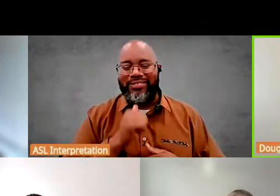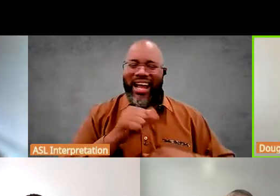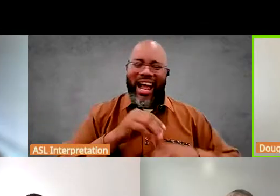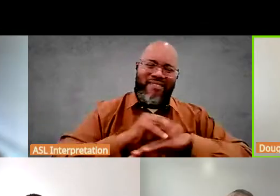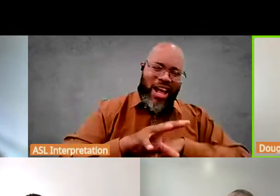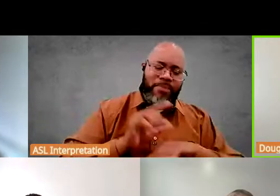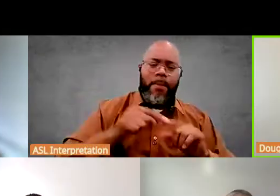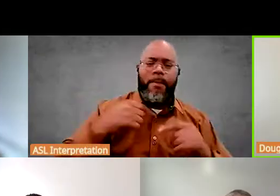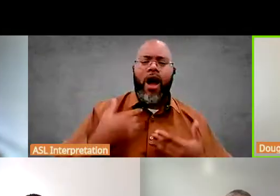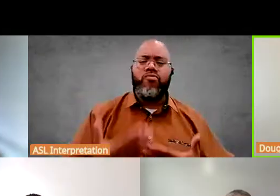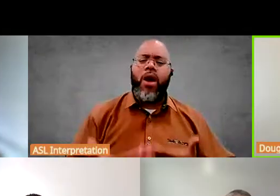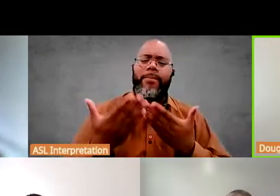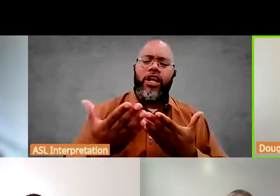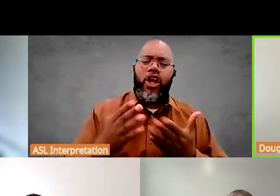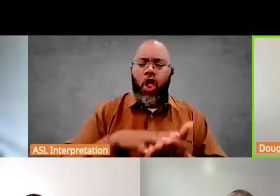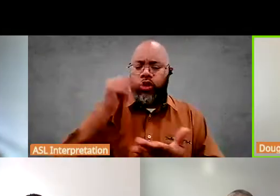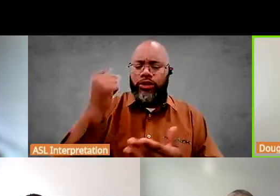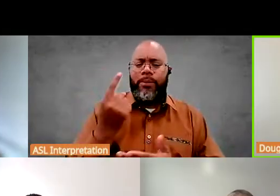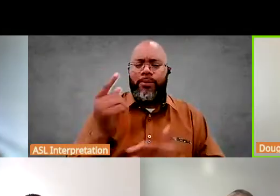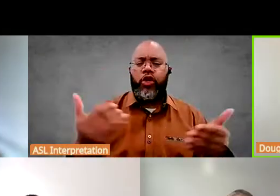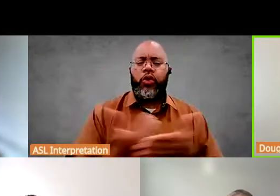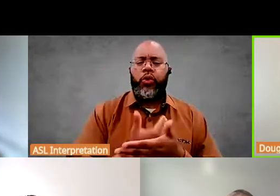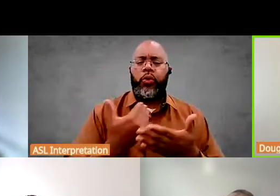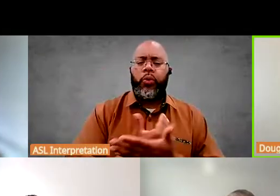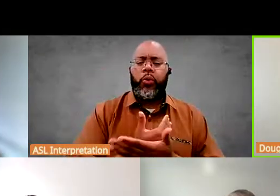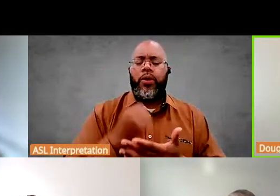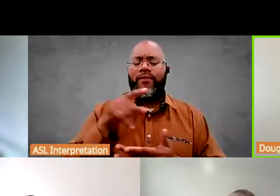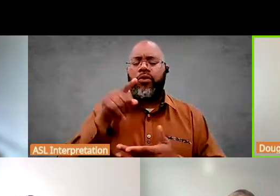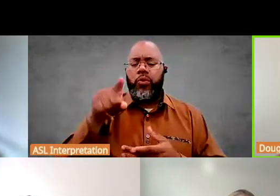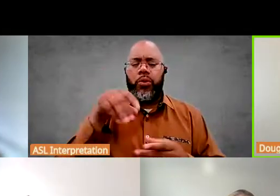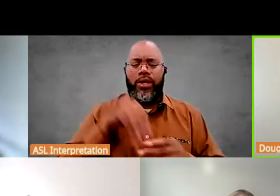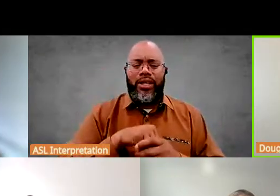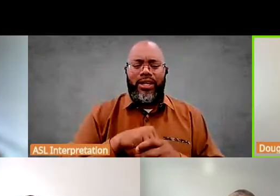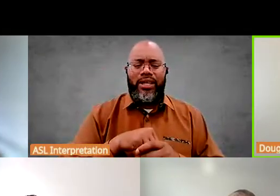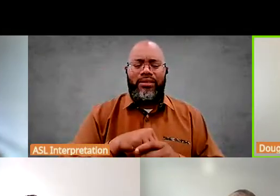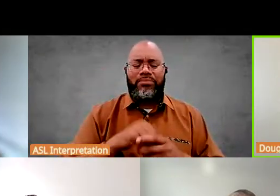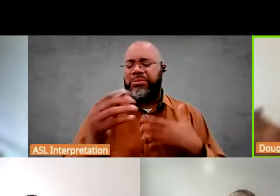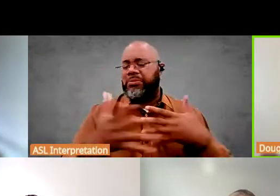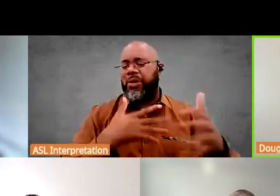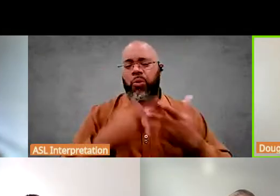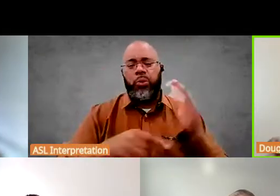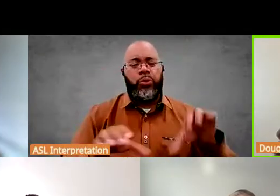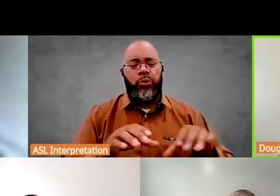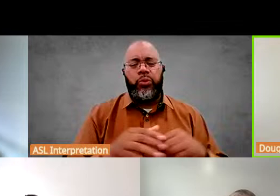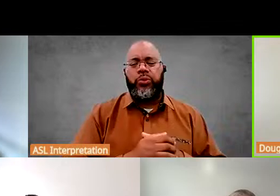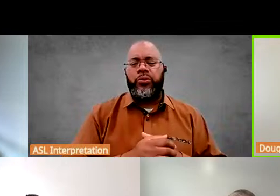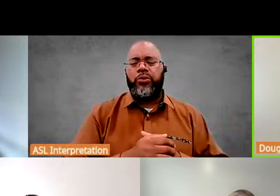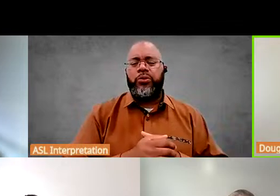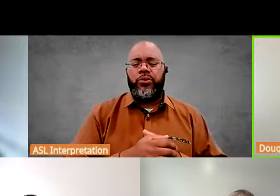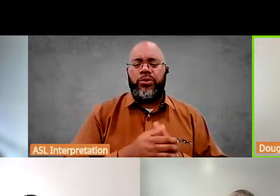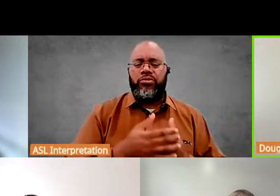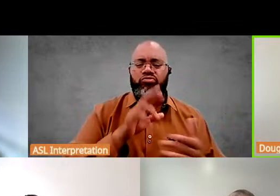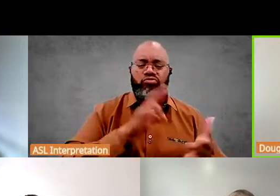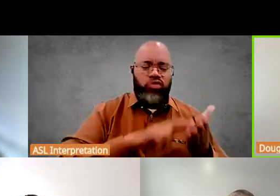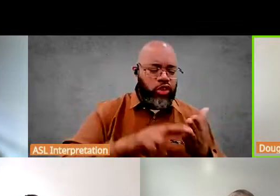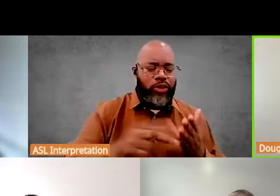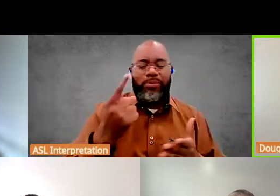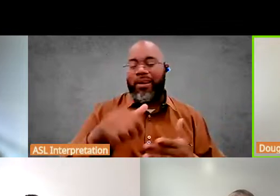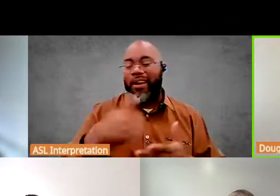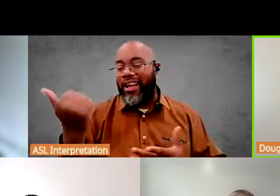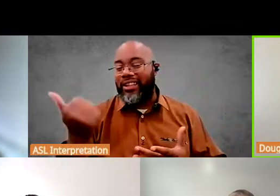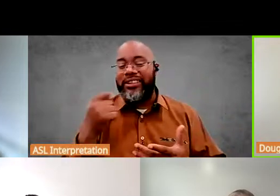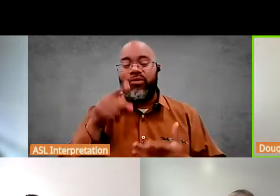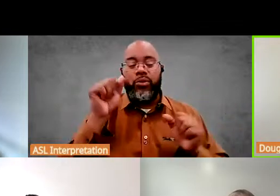my recommendation is learn something new. As if you're in, irrespective of what you do, be it research, be it something else, if you